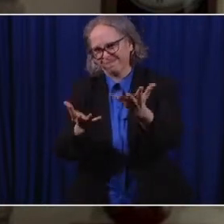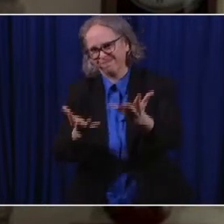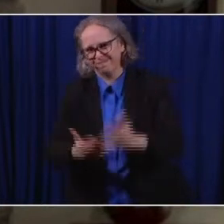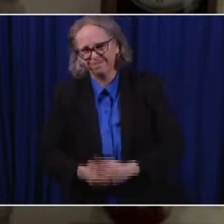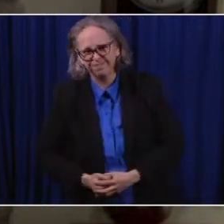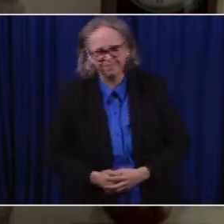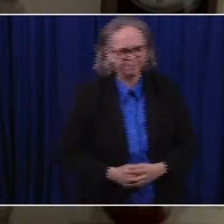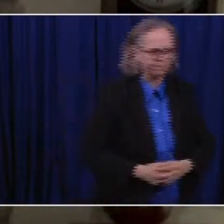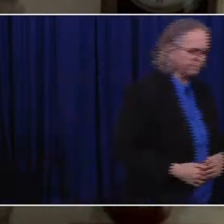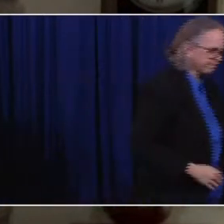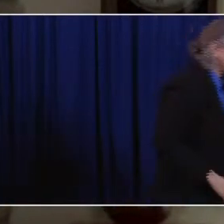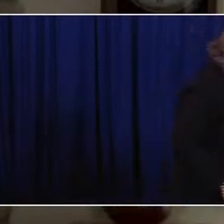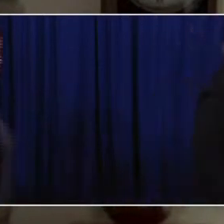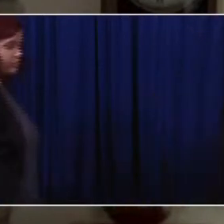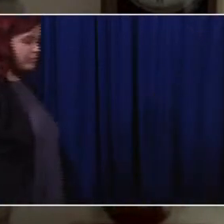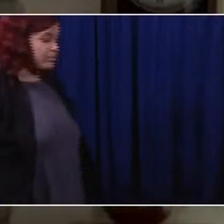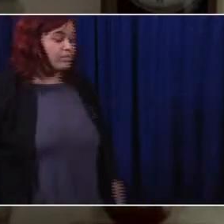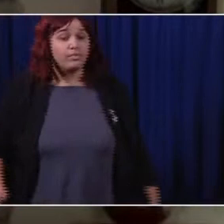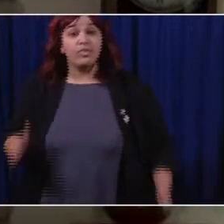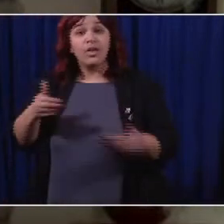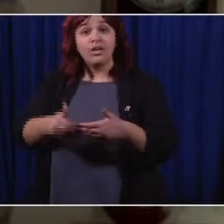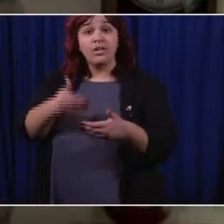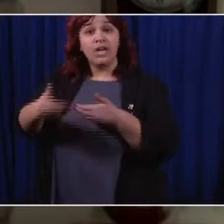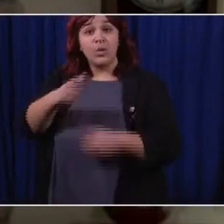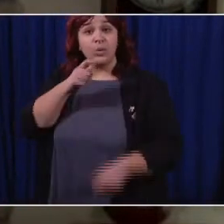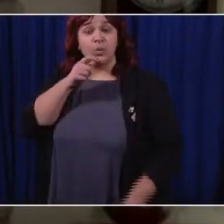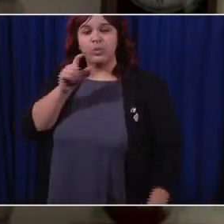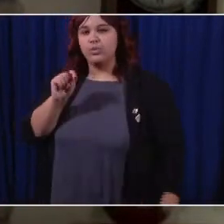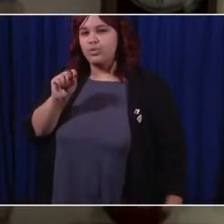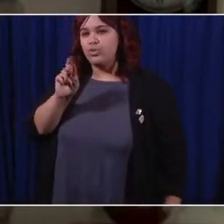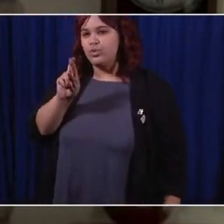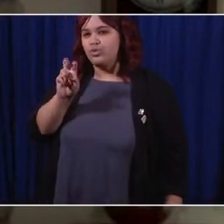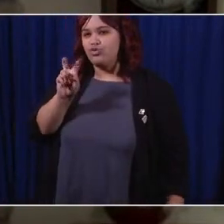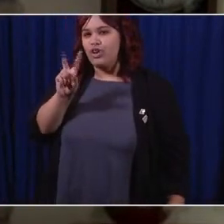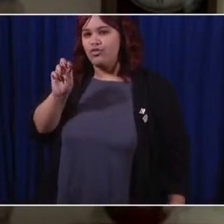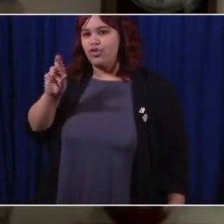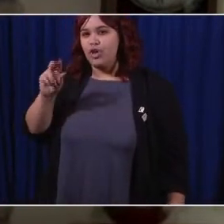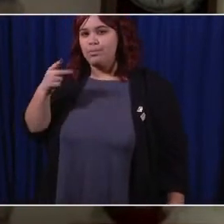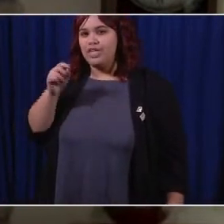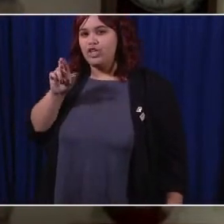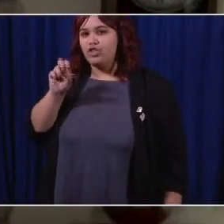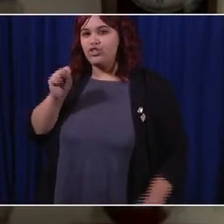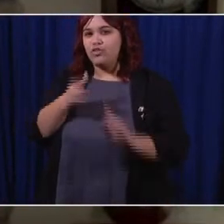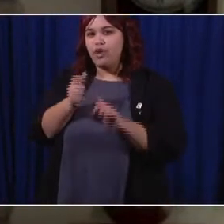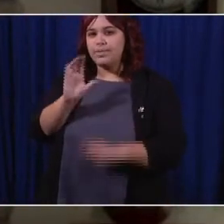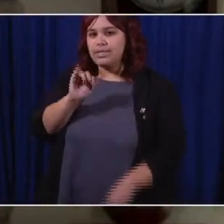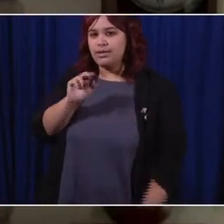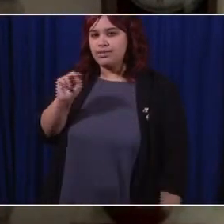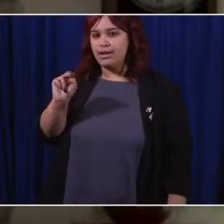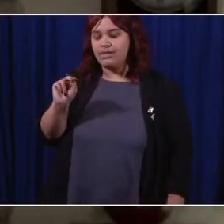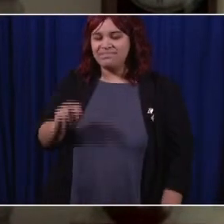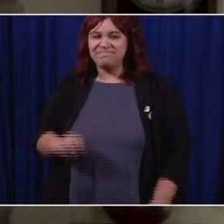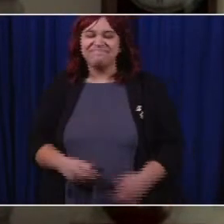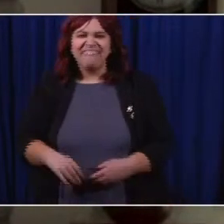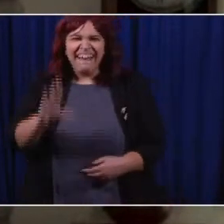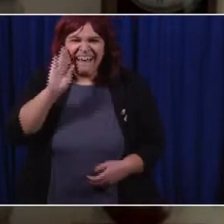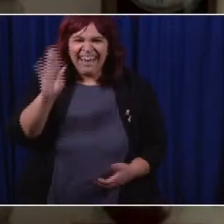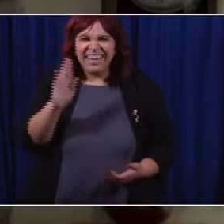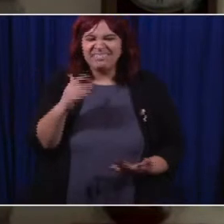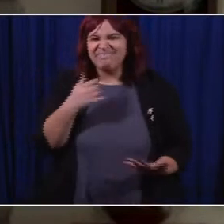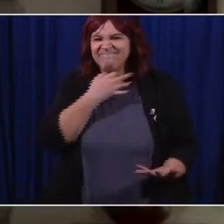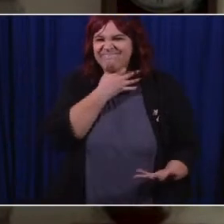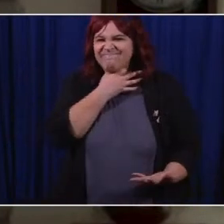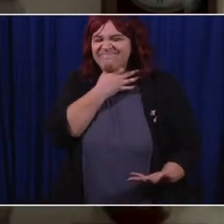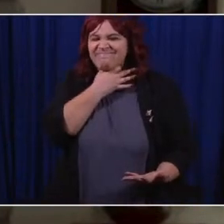Next question is from Trevor Peters at WXIX in Cincinnati. Hi, Governor. Curious as to why the